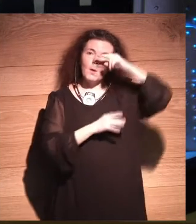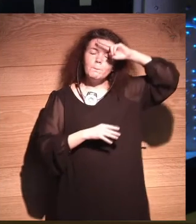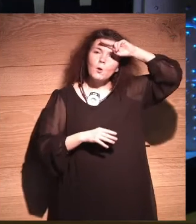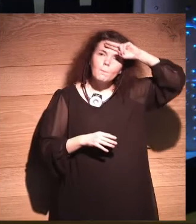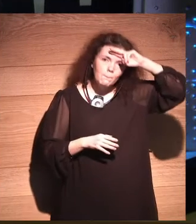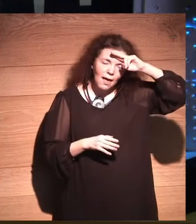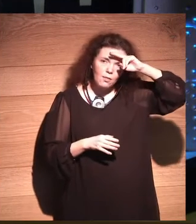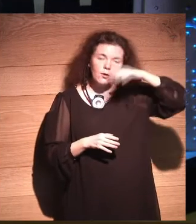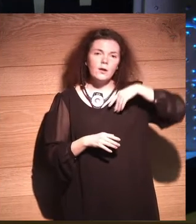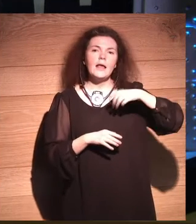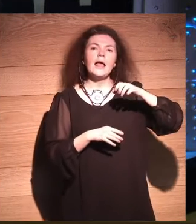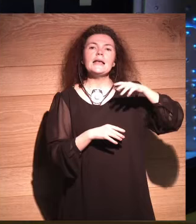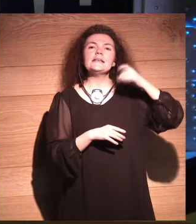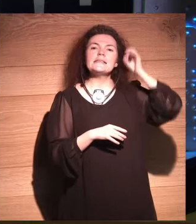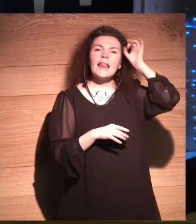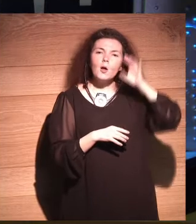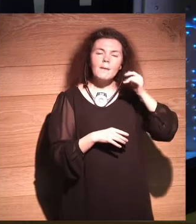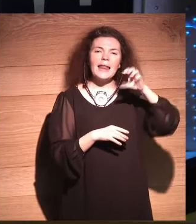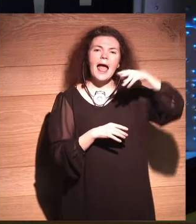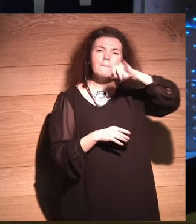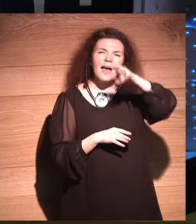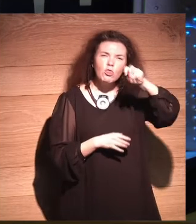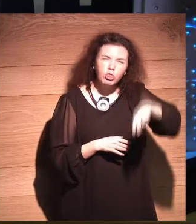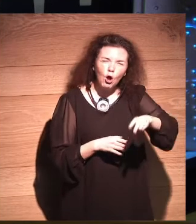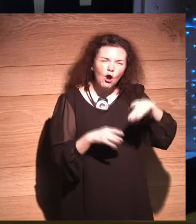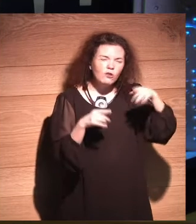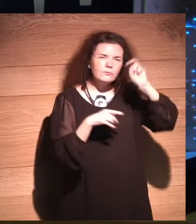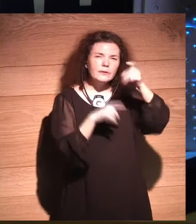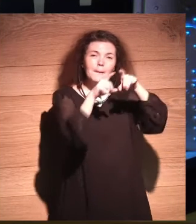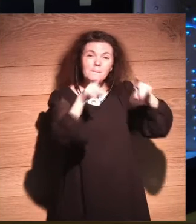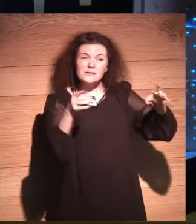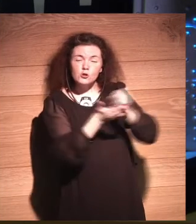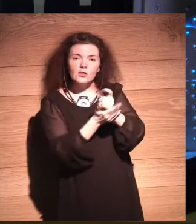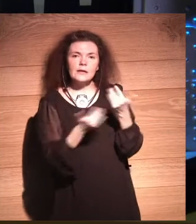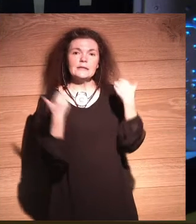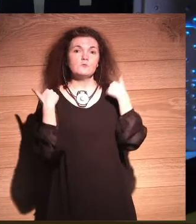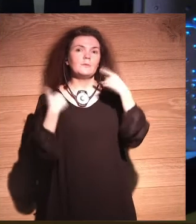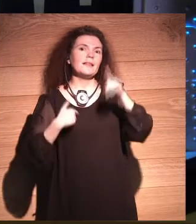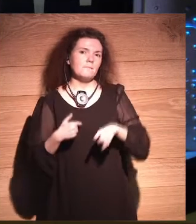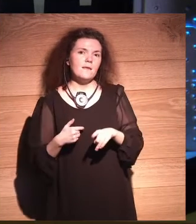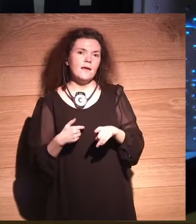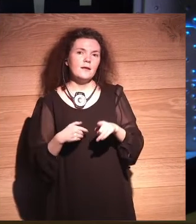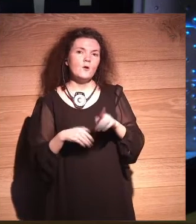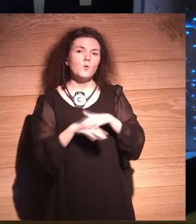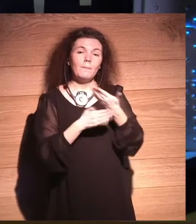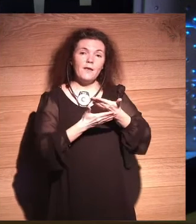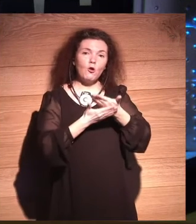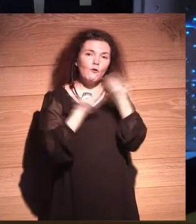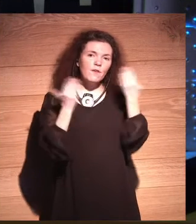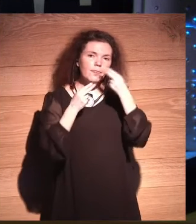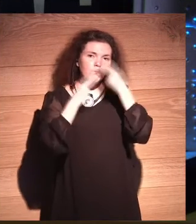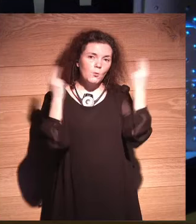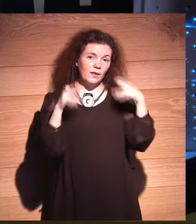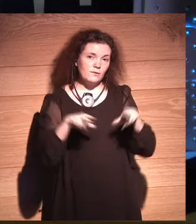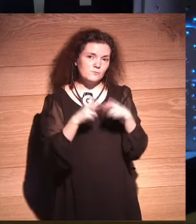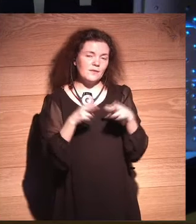the world become those who are responsible for the public trust. So I'm here today to talk about the possibilities that